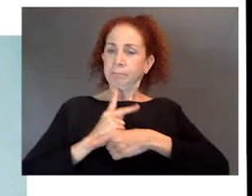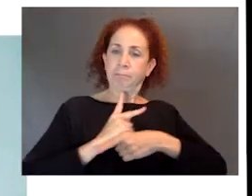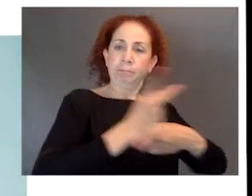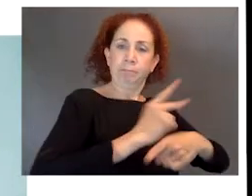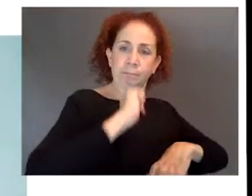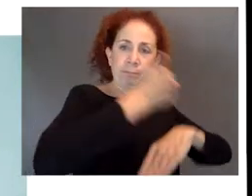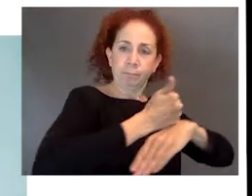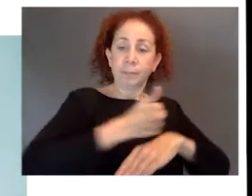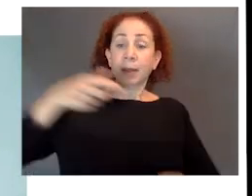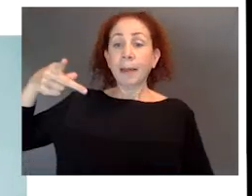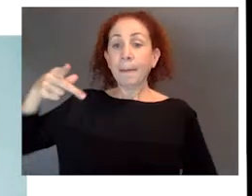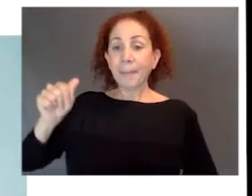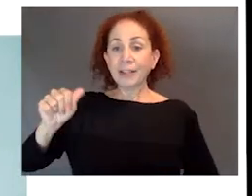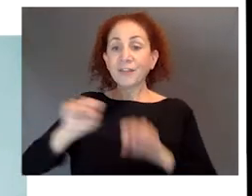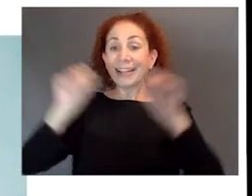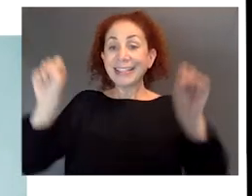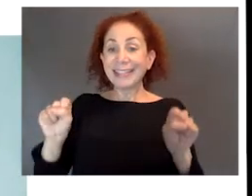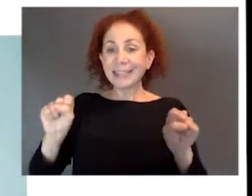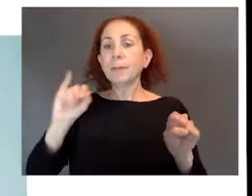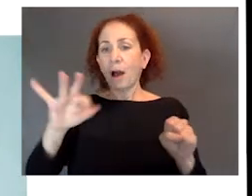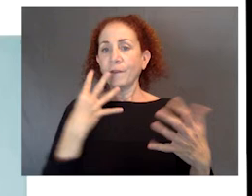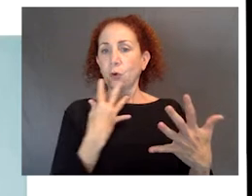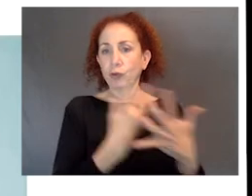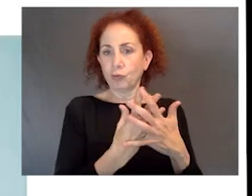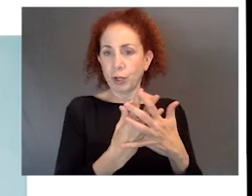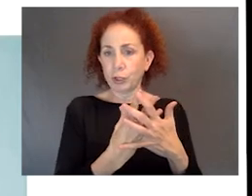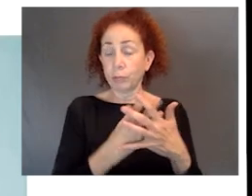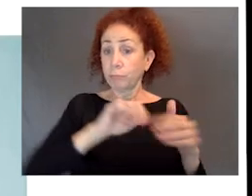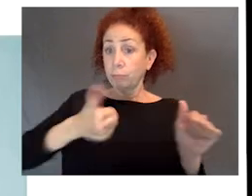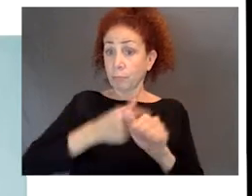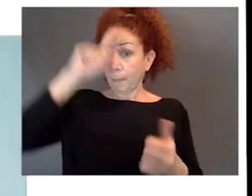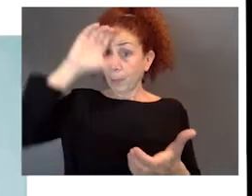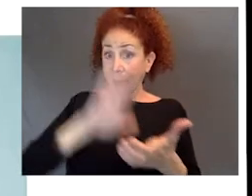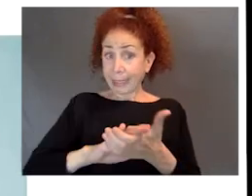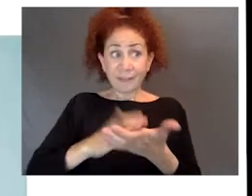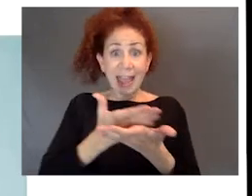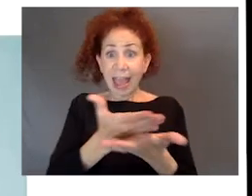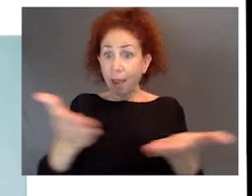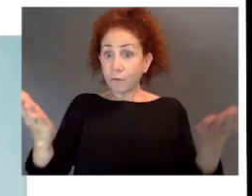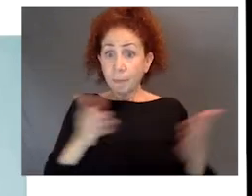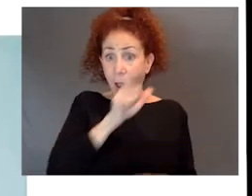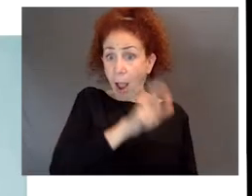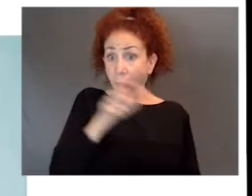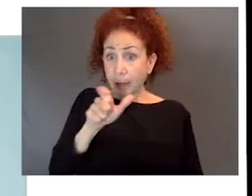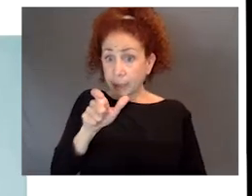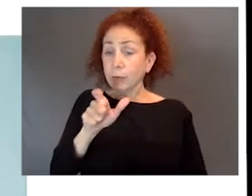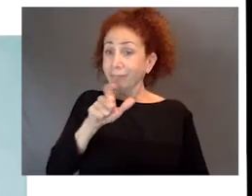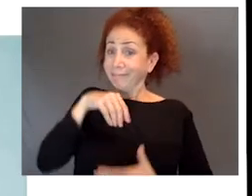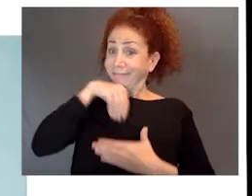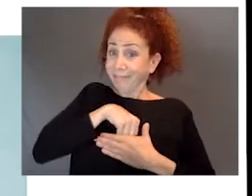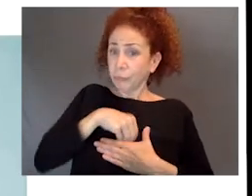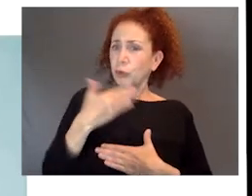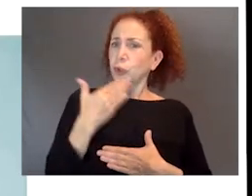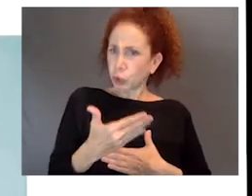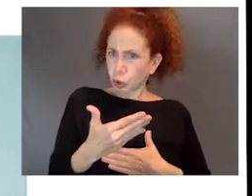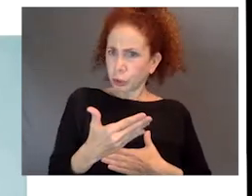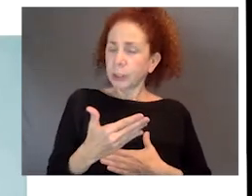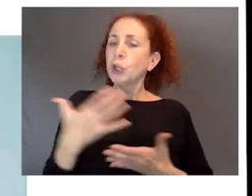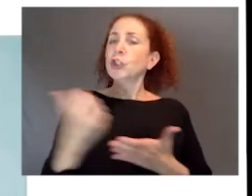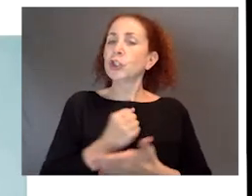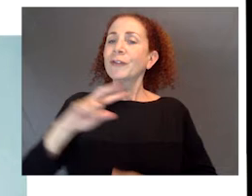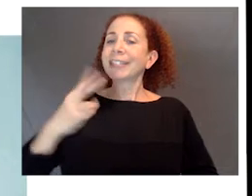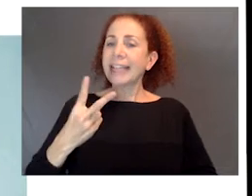the Pennsylvania system of incarceration, with the belief that everybody was inherently good and deserved a second